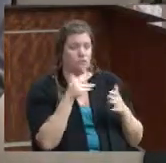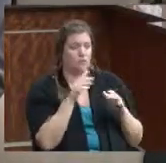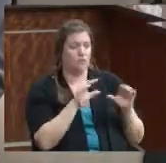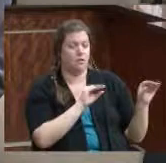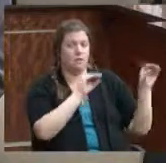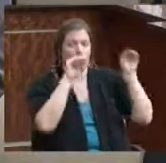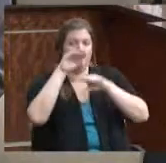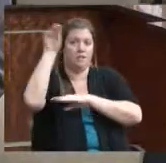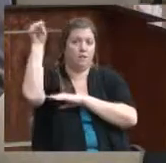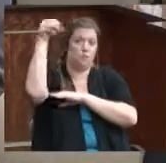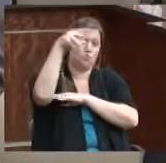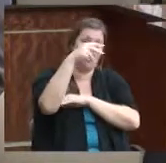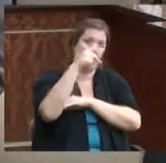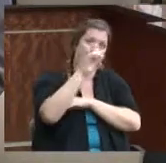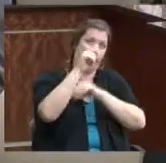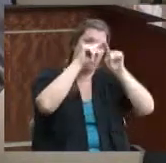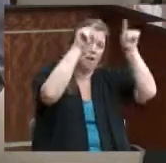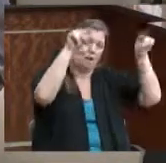of the